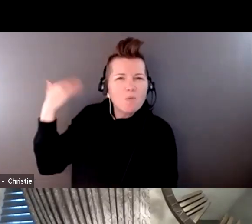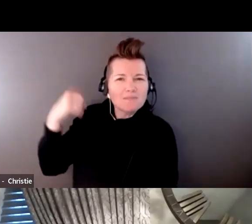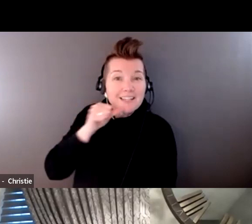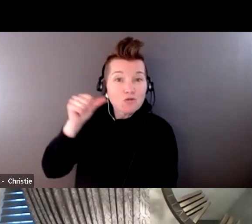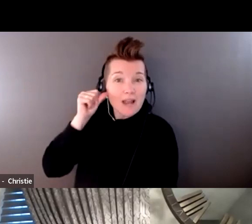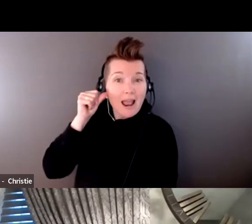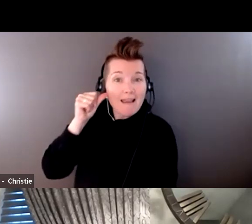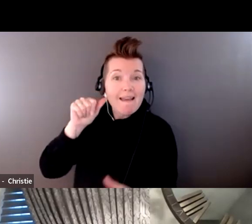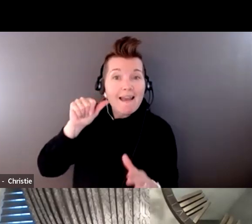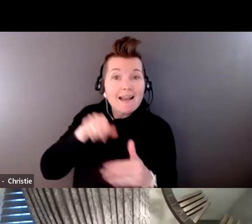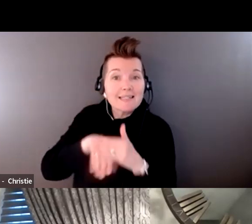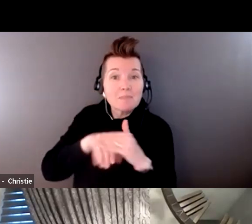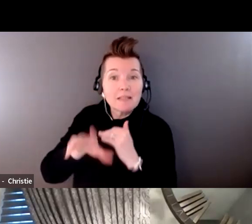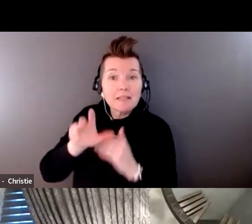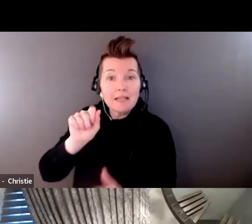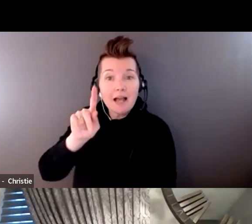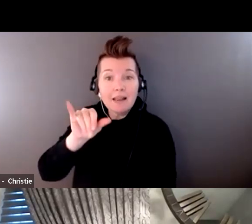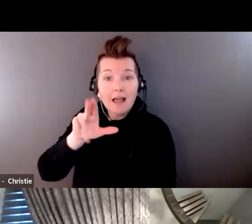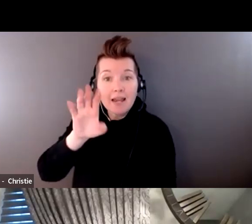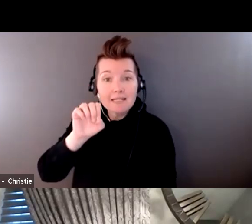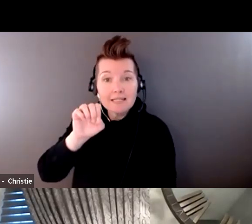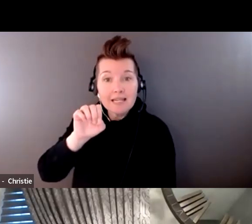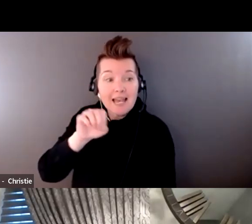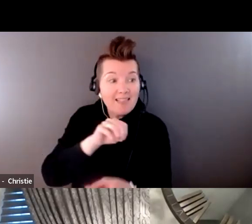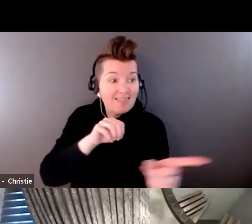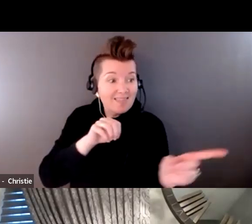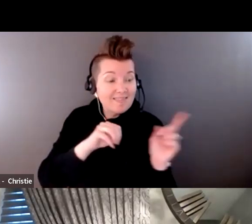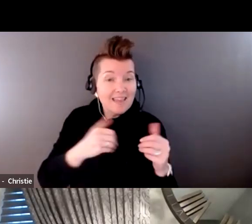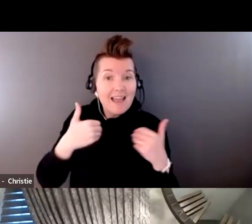yesterday, and these individuals with lived experience are